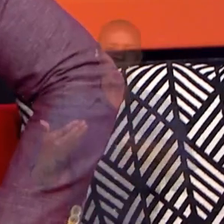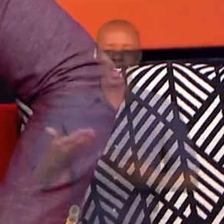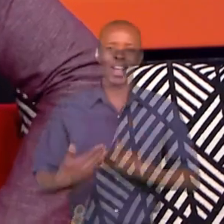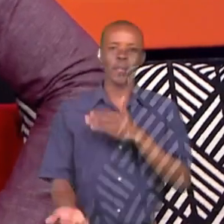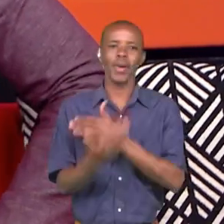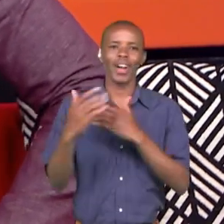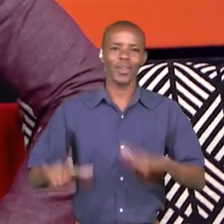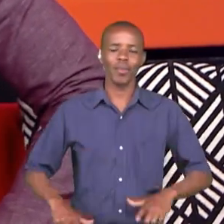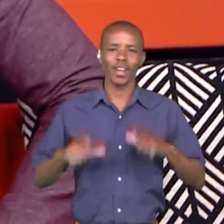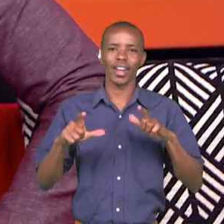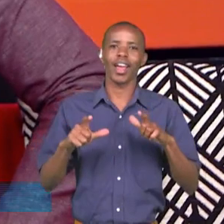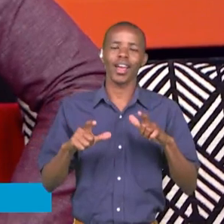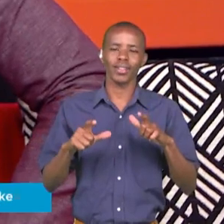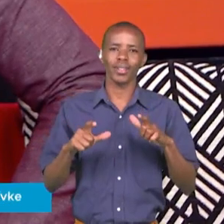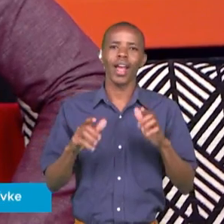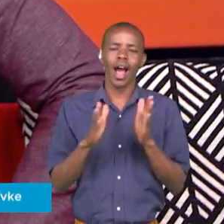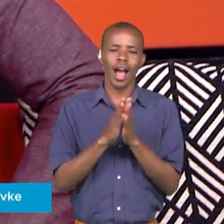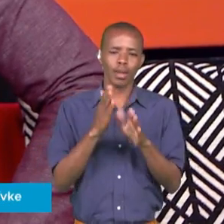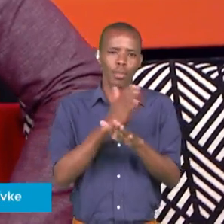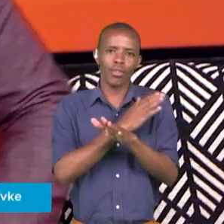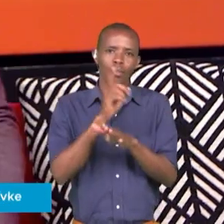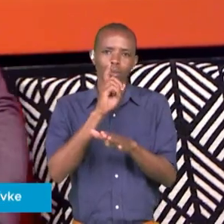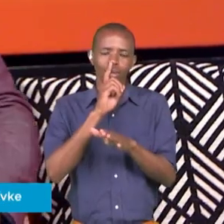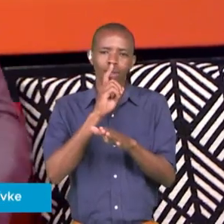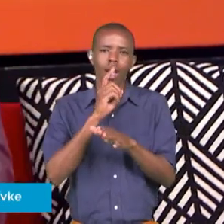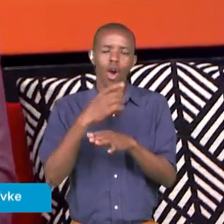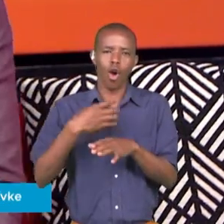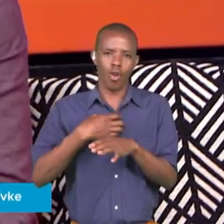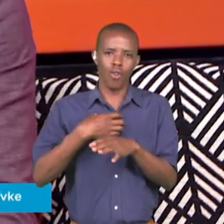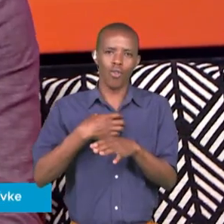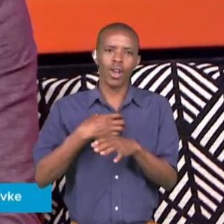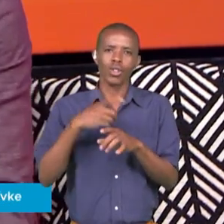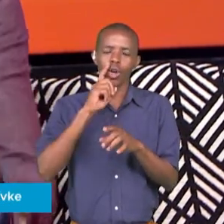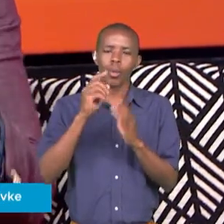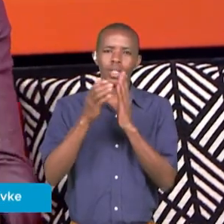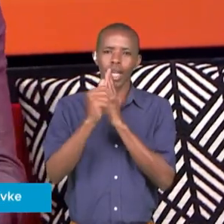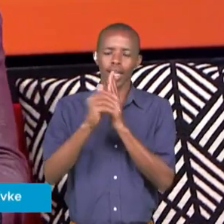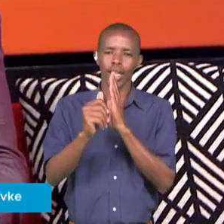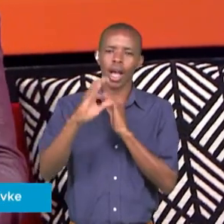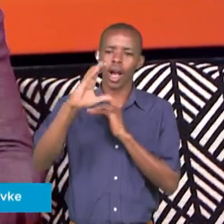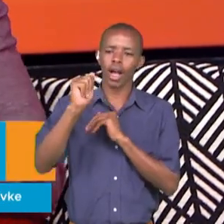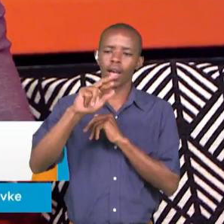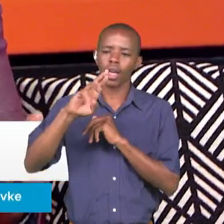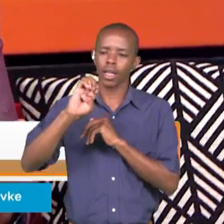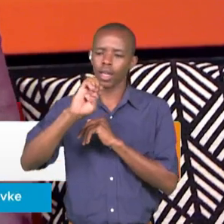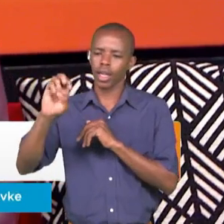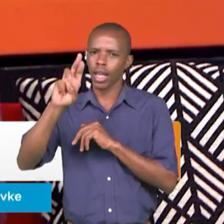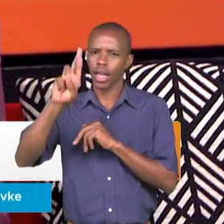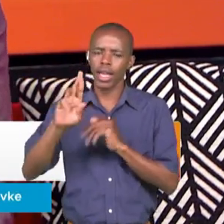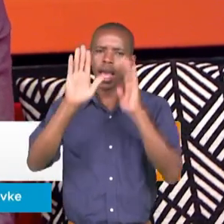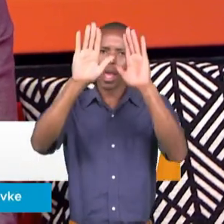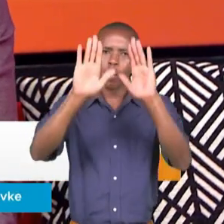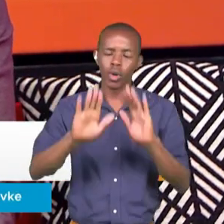All right, welcome back to Morning Live. And as I told you earlier before we took a break, you want to talk about careers, because now careers are actually very important. But